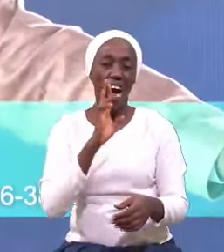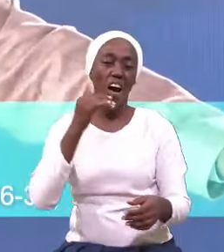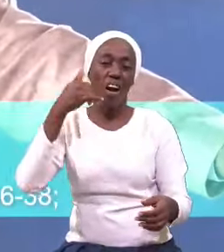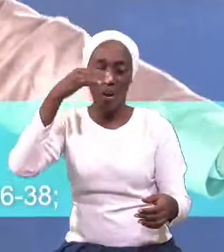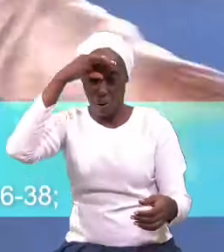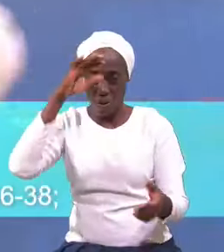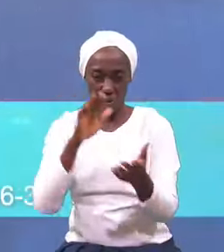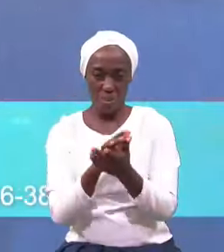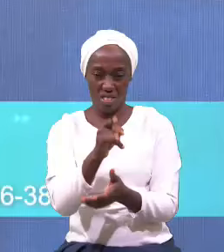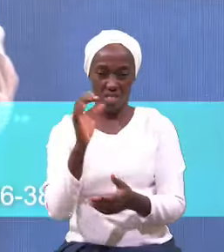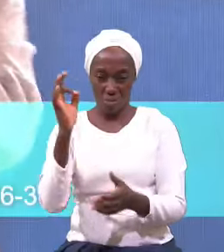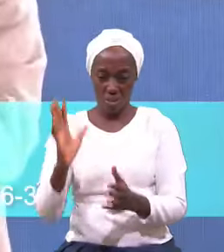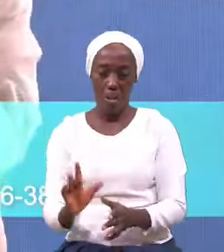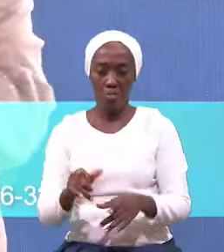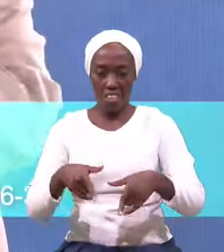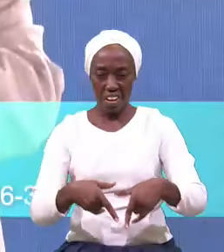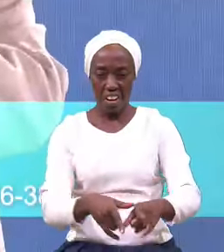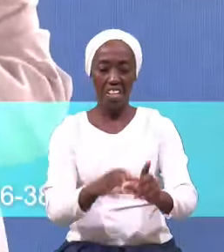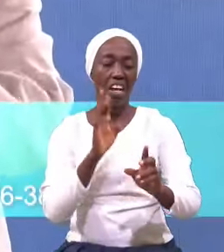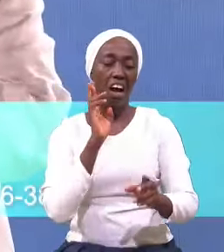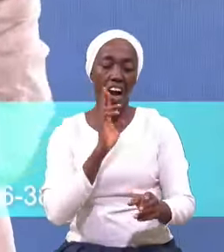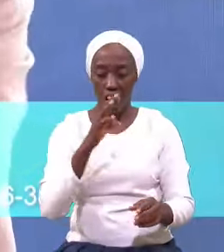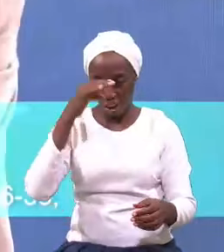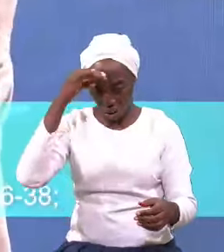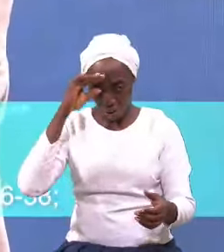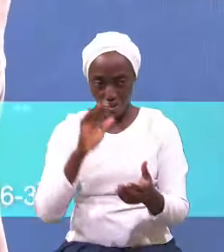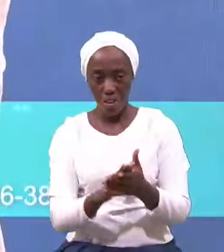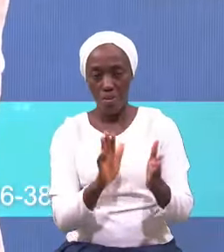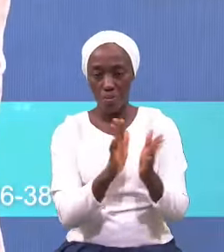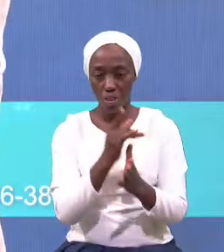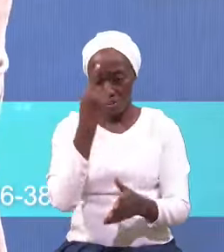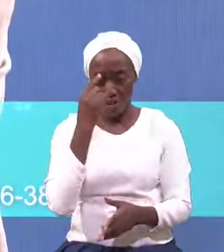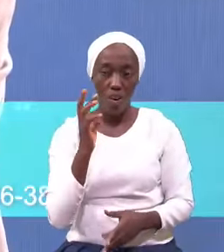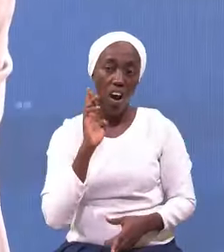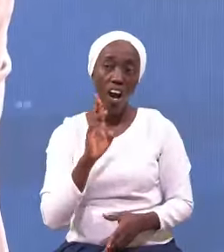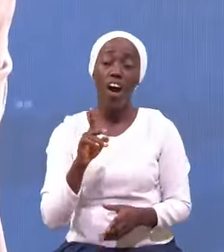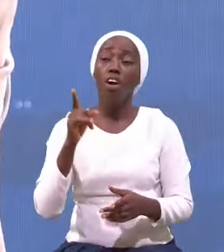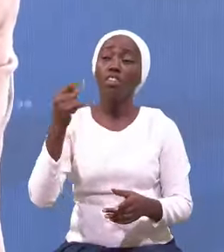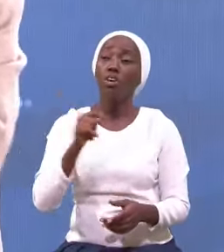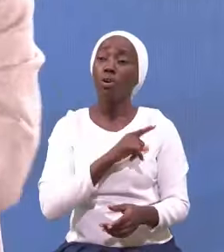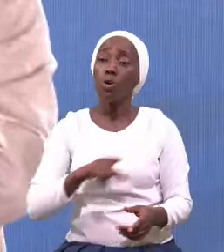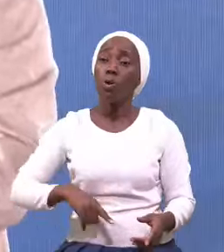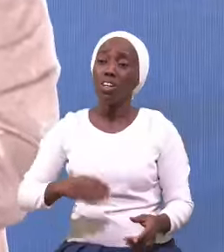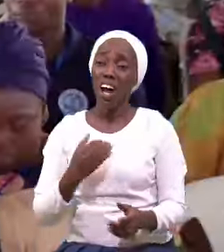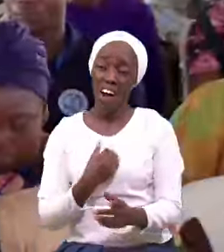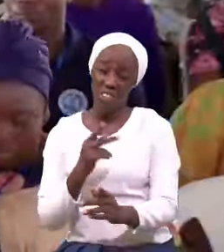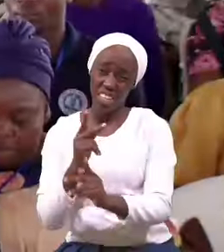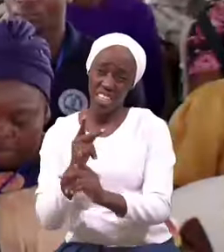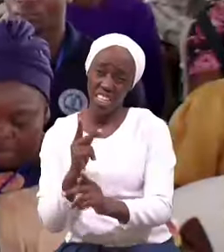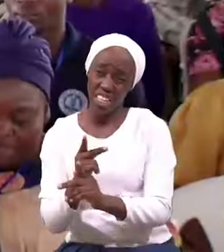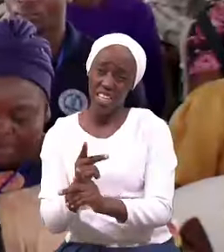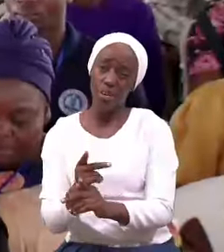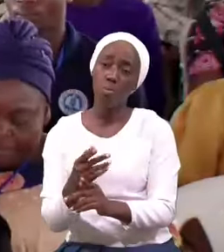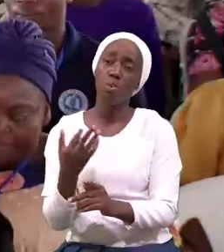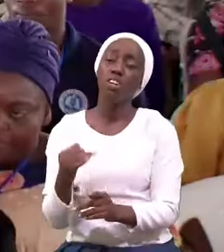Let her husband go and pray for her. No. The Lord has reserved for you the appointed weeks of the